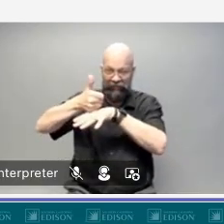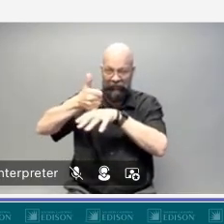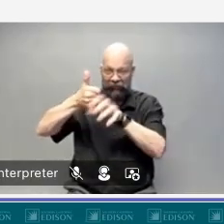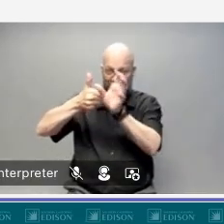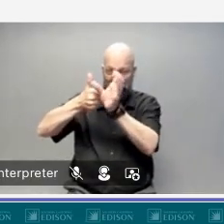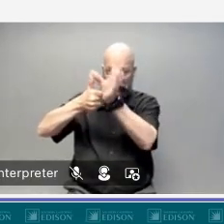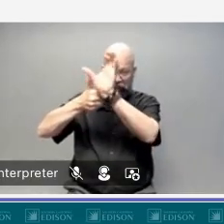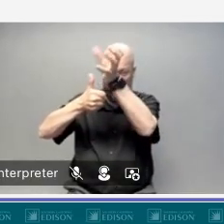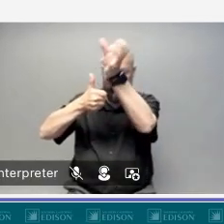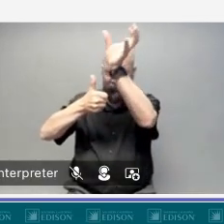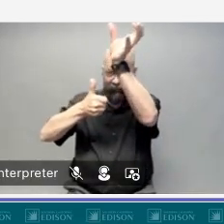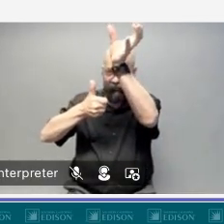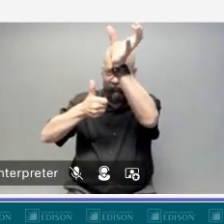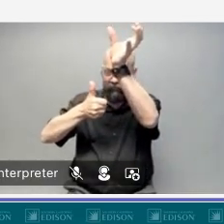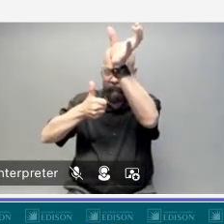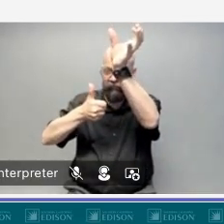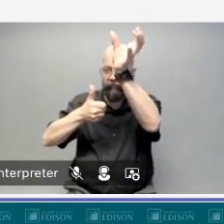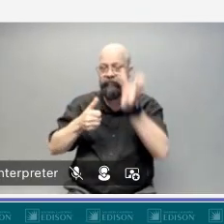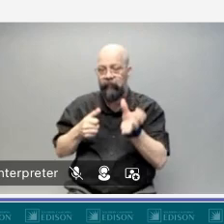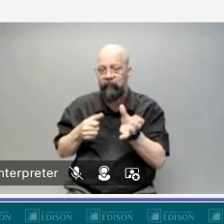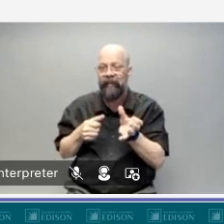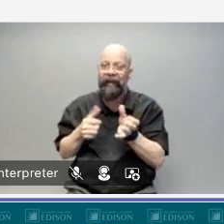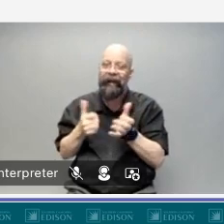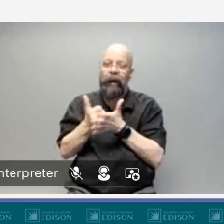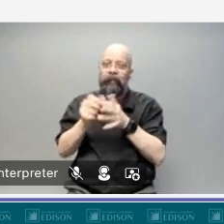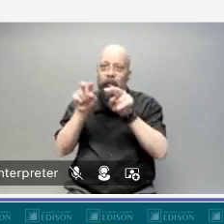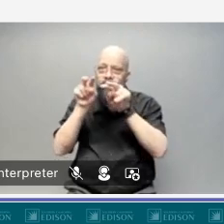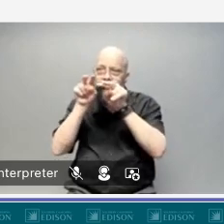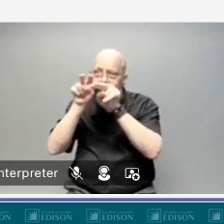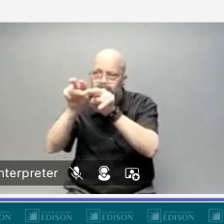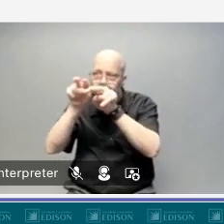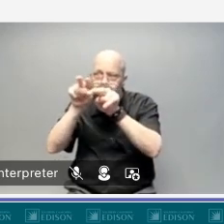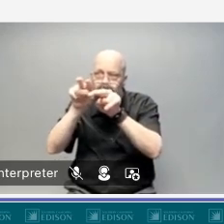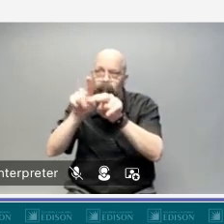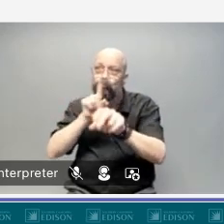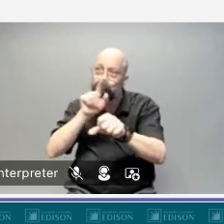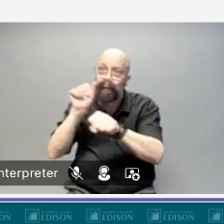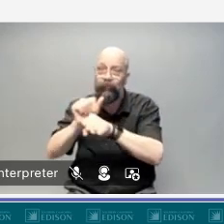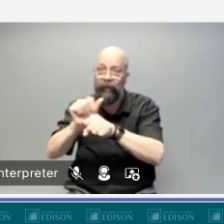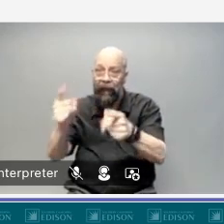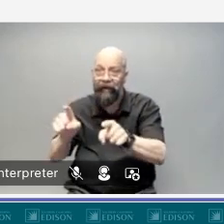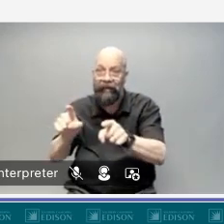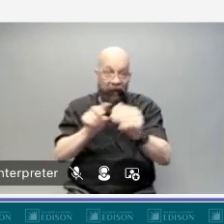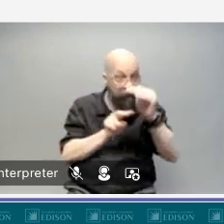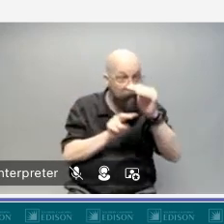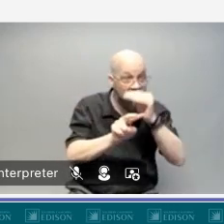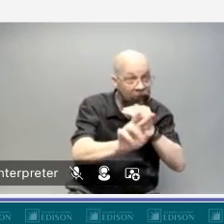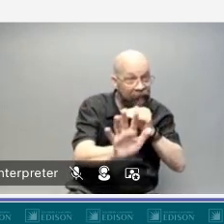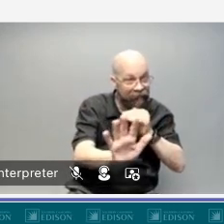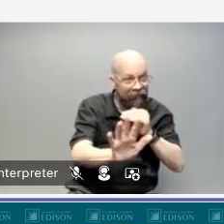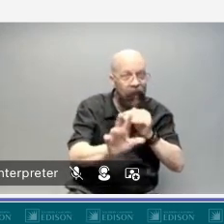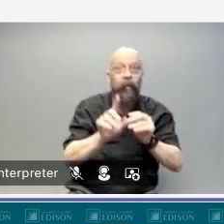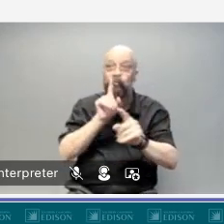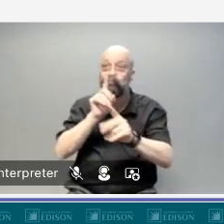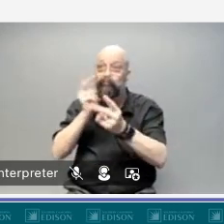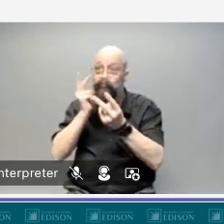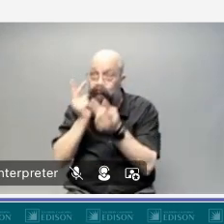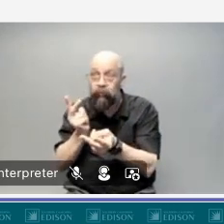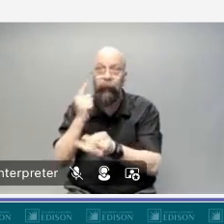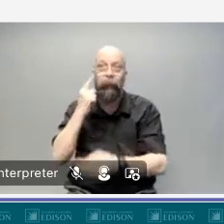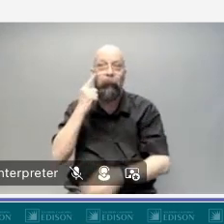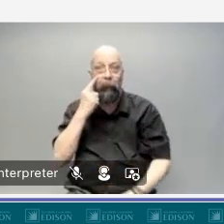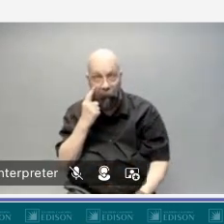used to, this is to monitor real-time weather conditions. So we're not talking about forecasting, we're talking about real-time, what's